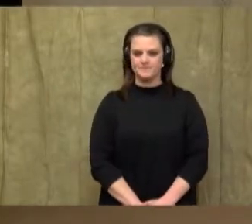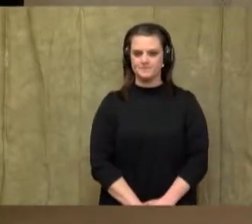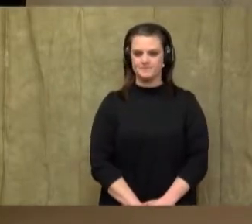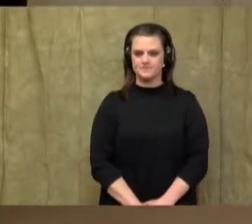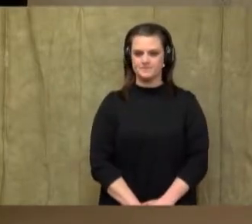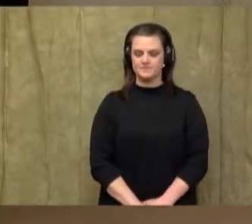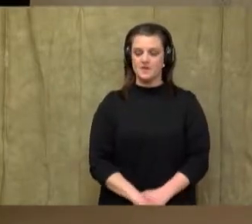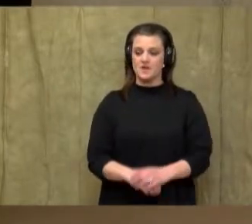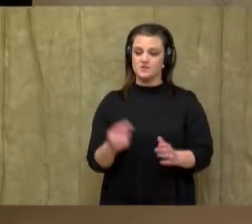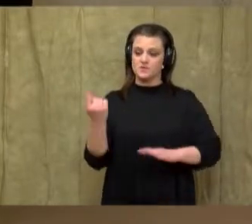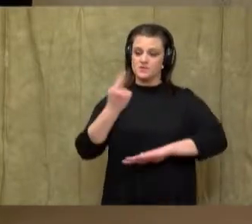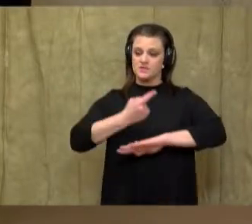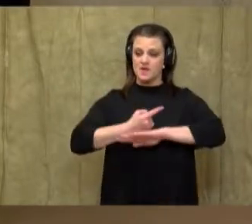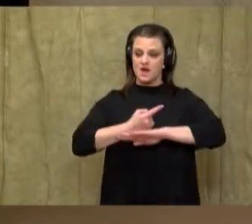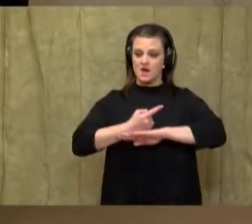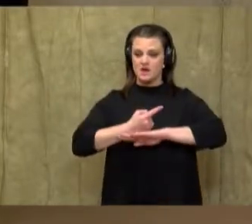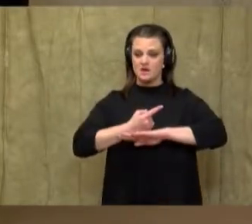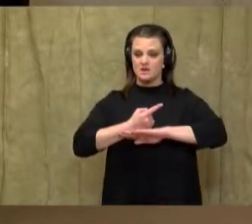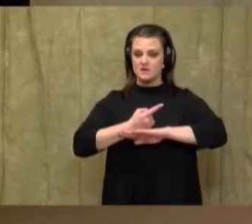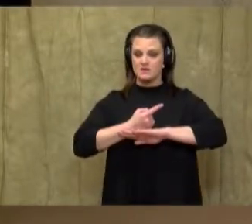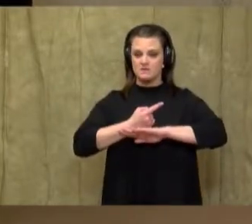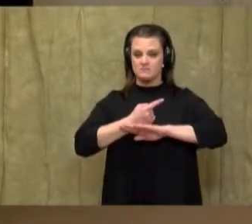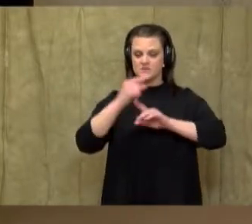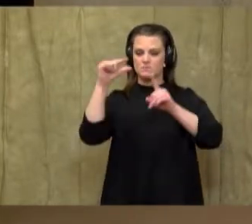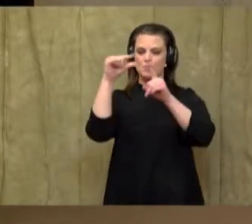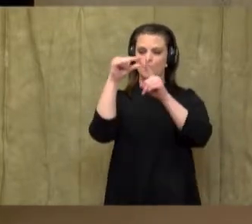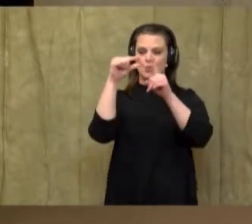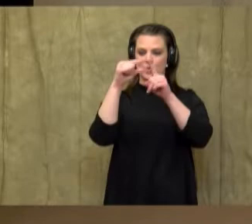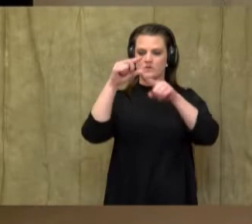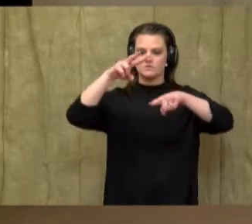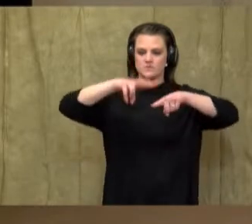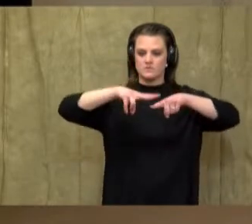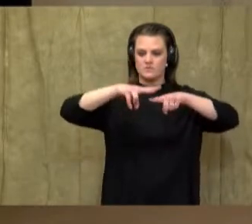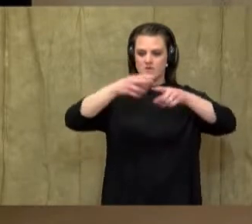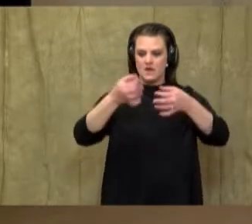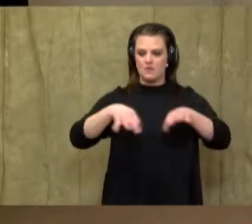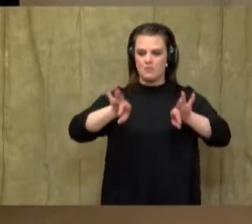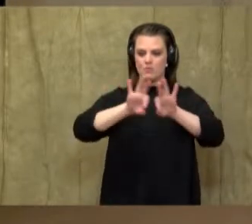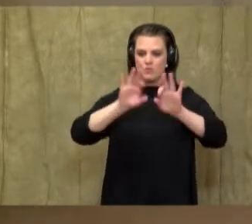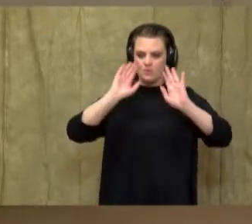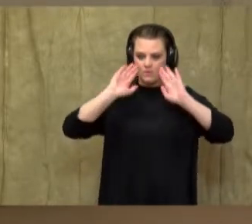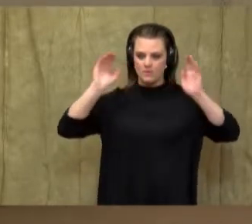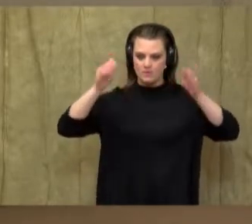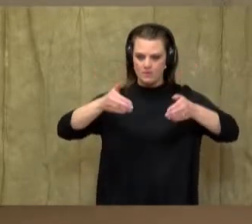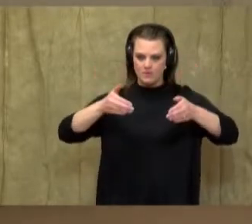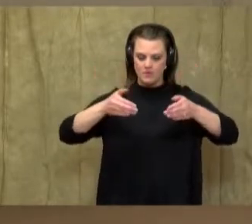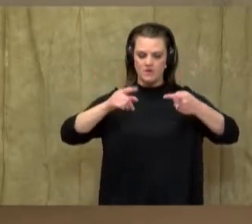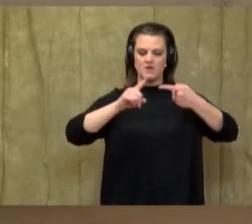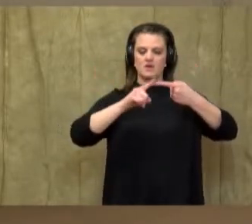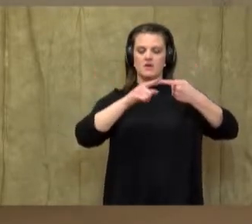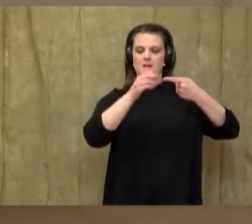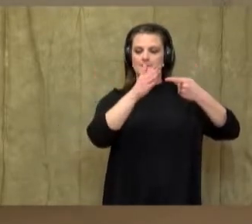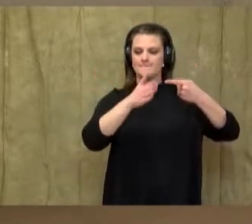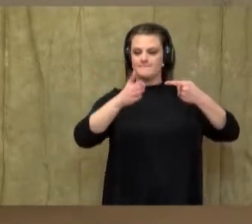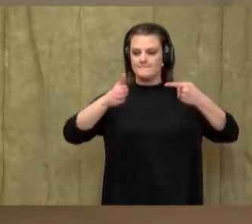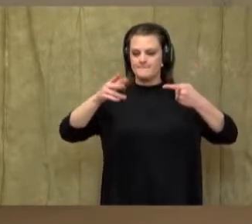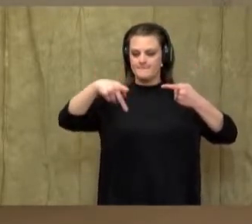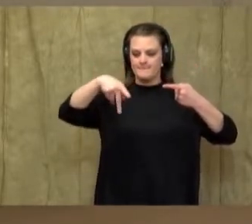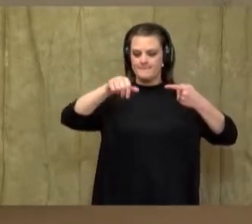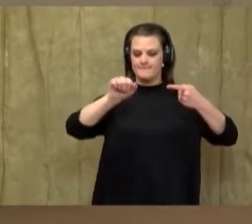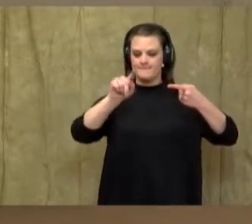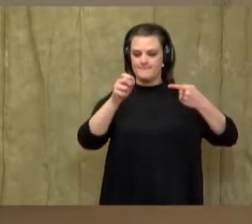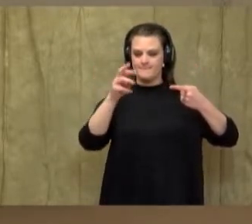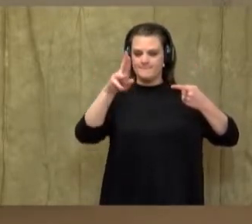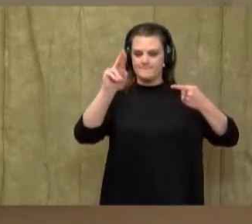Today, let's take a look at the few terms I want you to focus on as I teach through today. Pattern, which is what I just talked about. It's